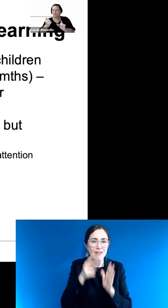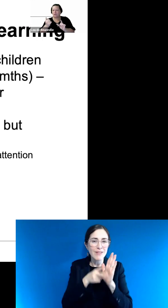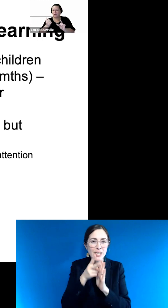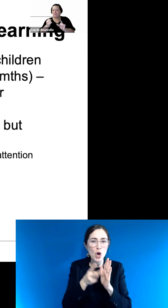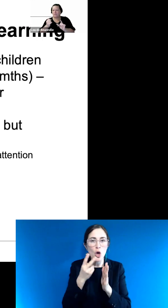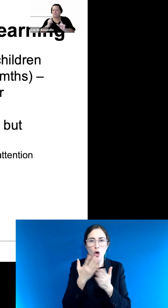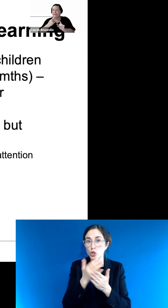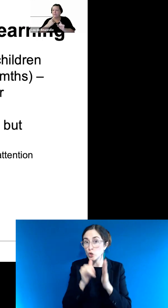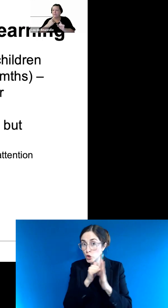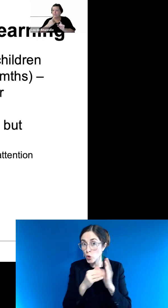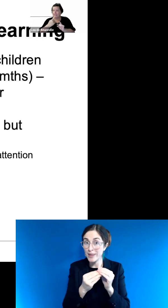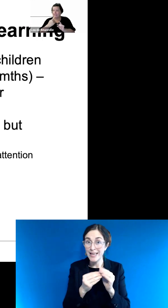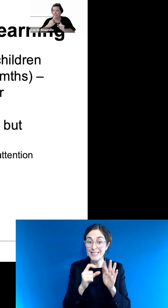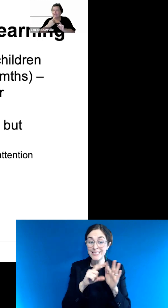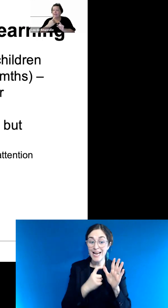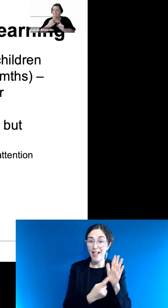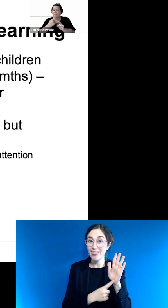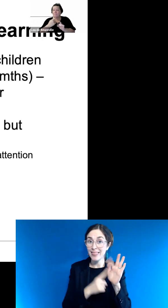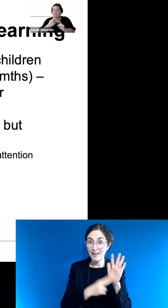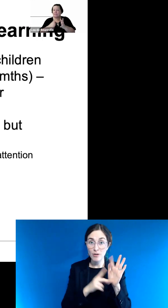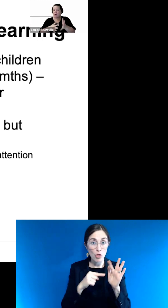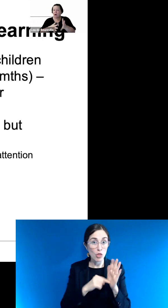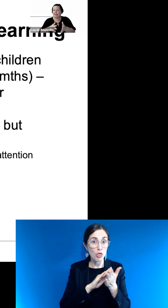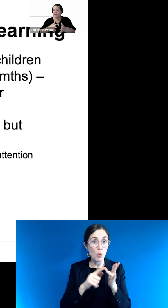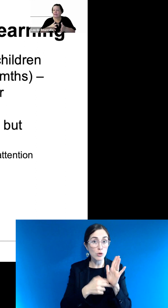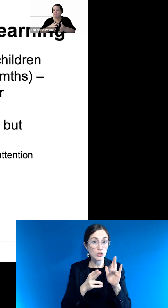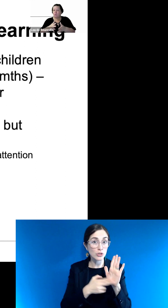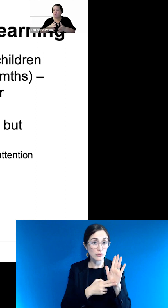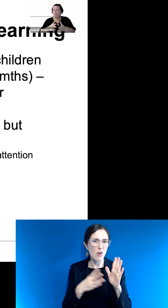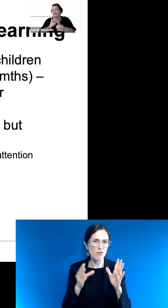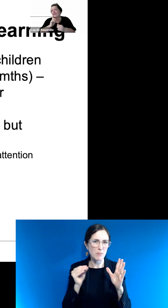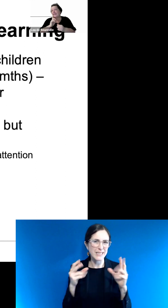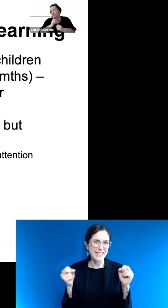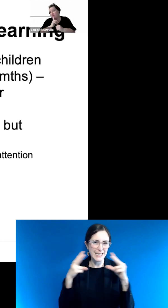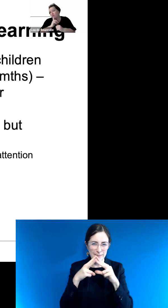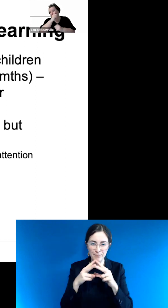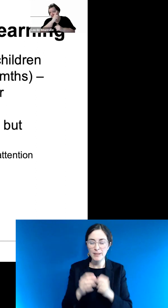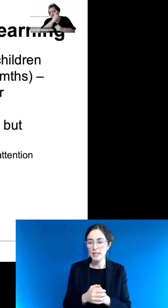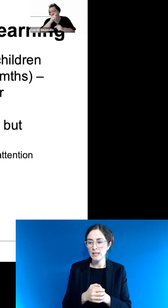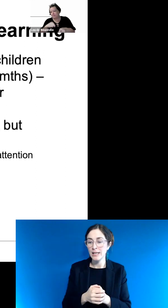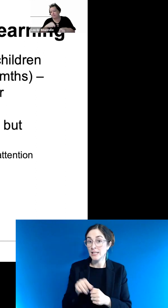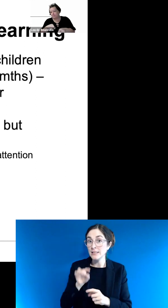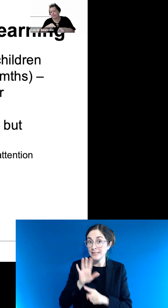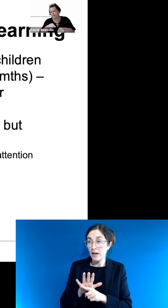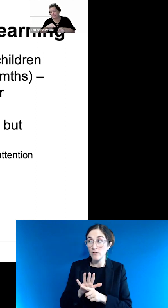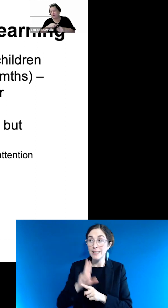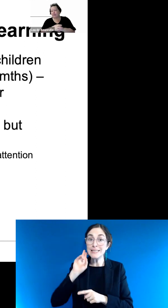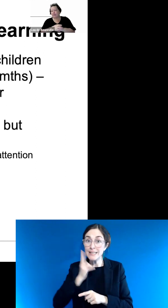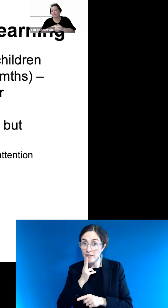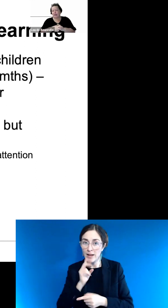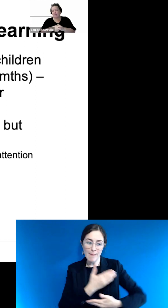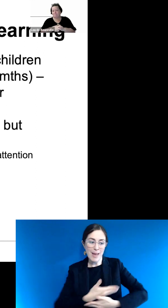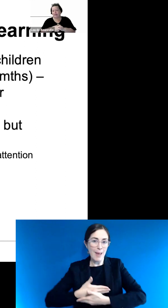video on YouTube of Darlene Thornton in Sydney signing a book with, it's actually a hearing baby. She's deaf, but the baby's